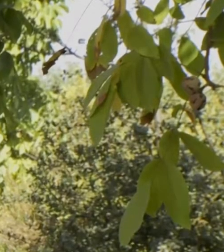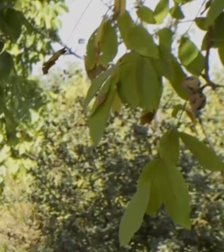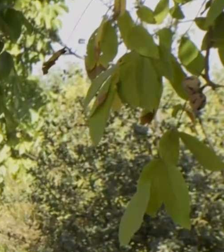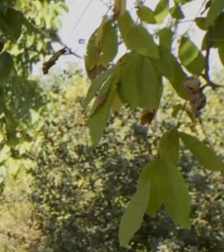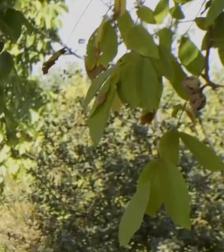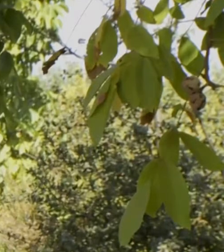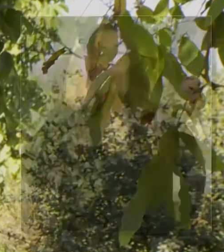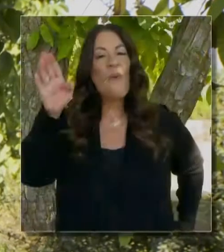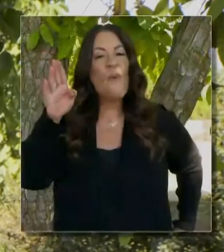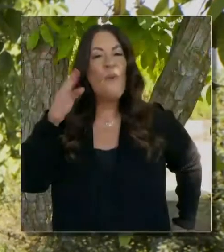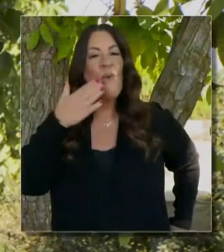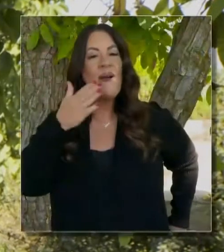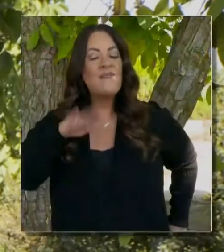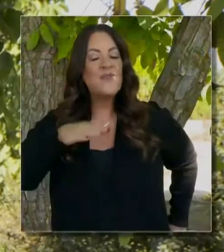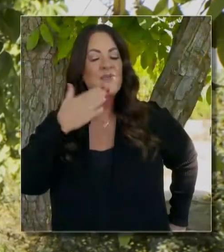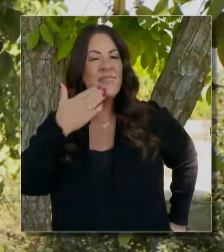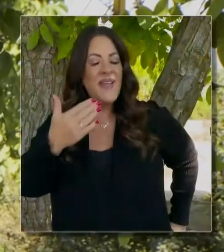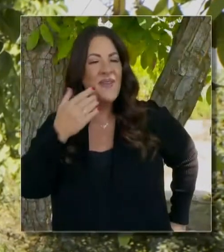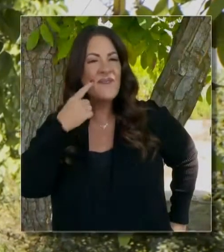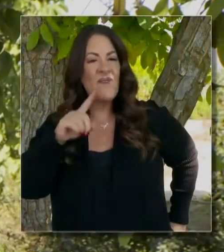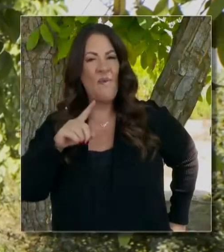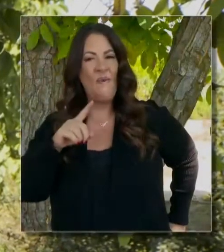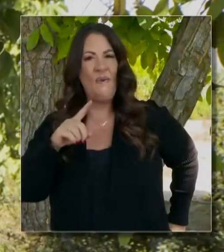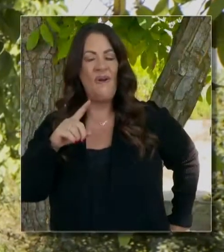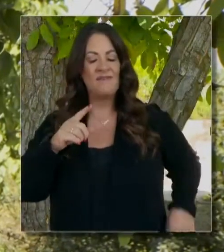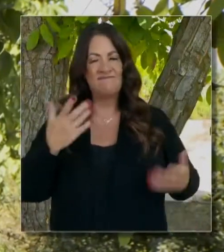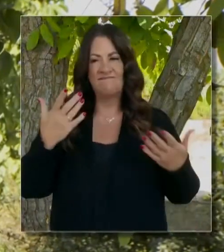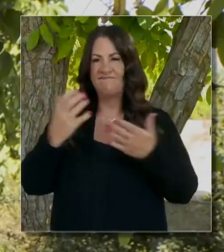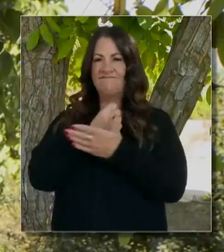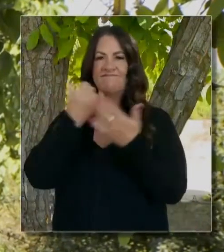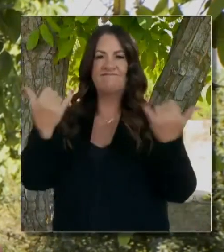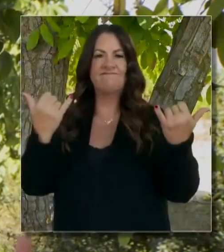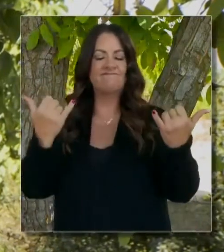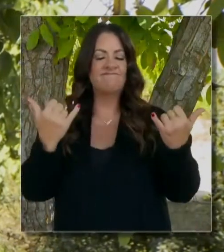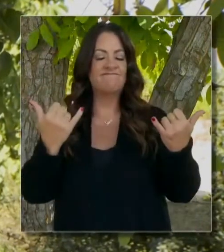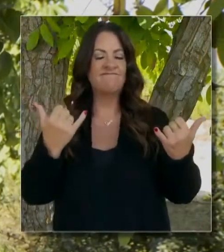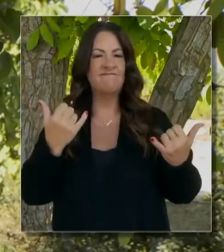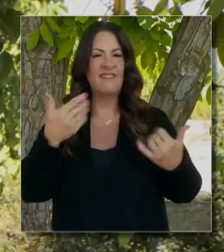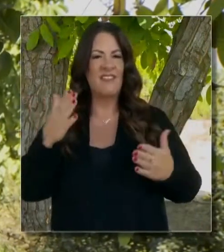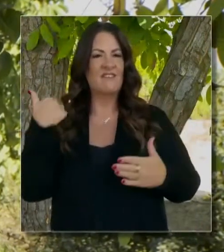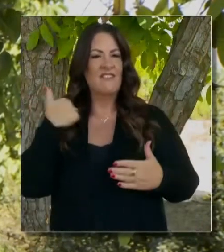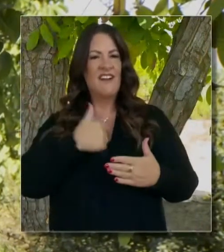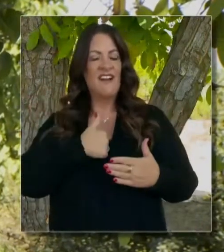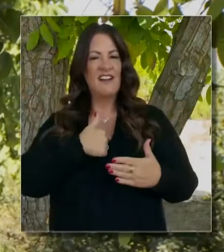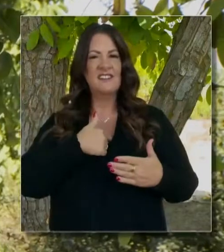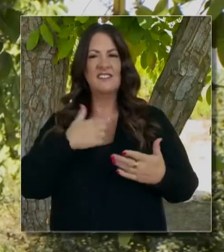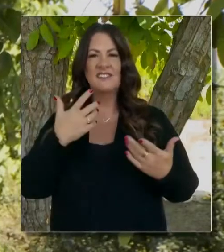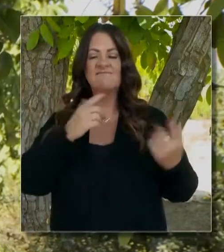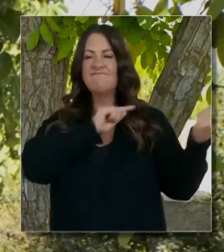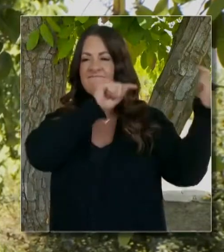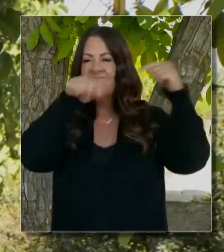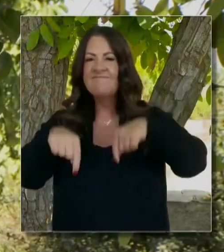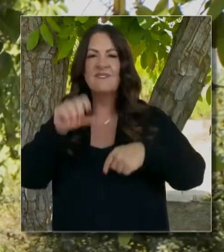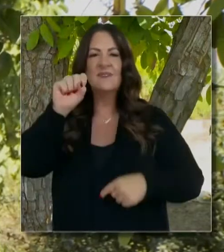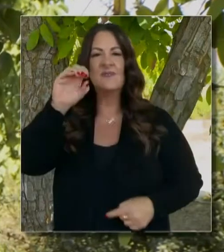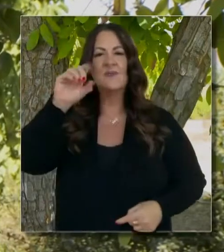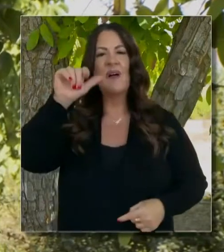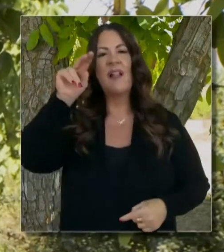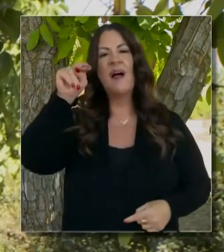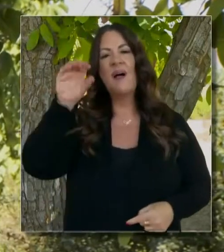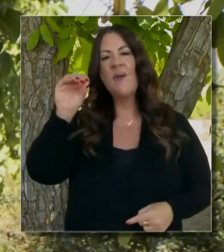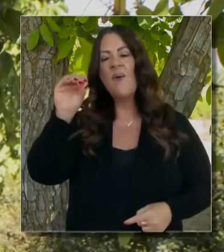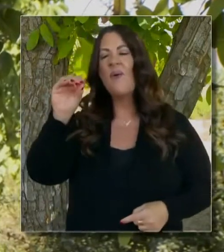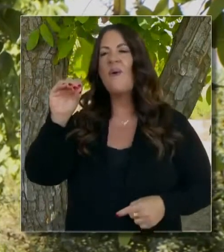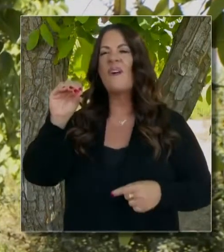Well, good afternoon, everybody, and thank you for the opportunity to allow us to get on the road here in Solano County,